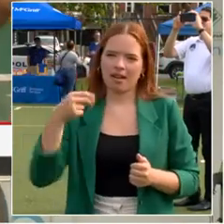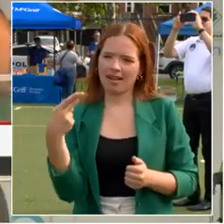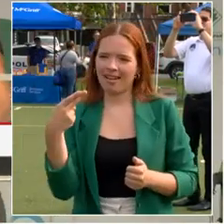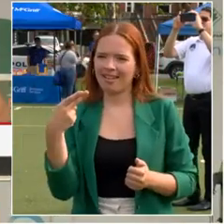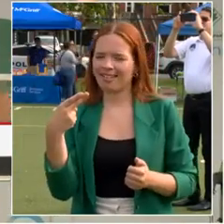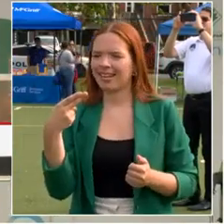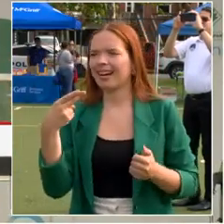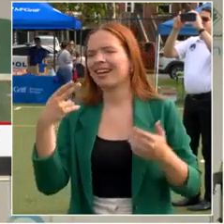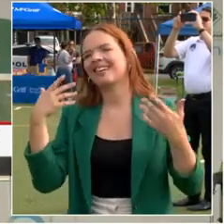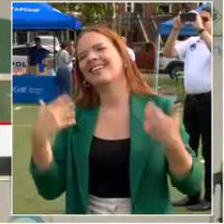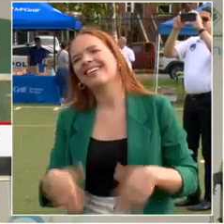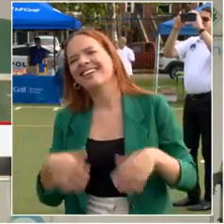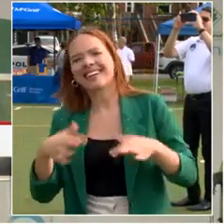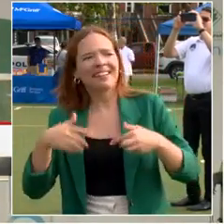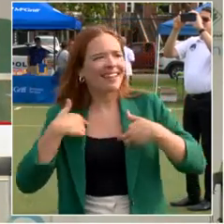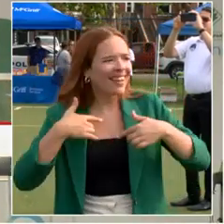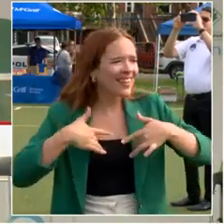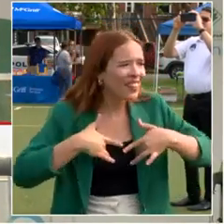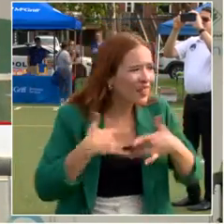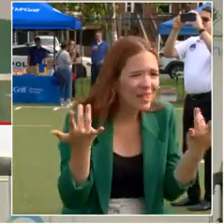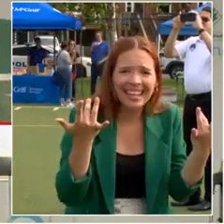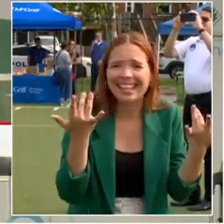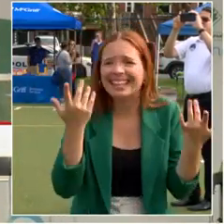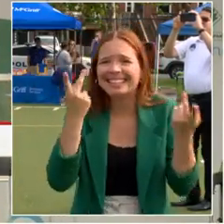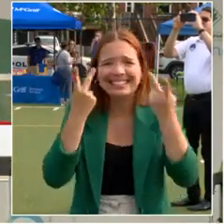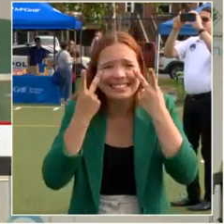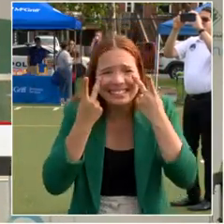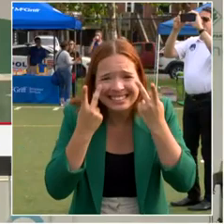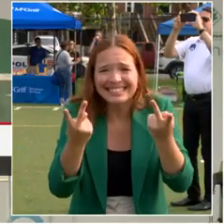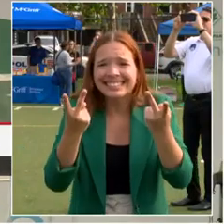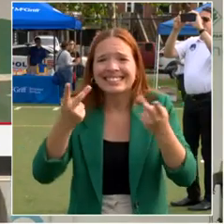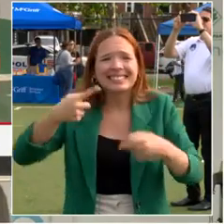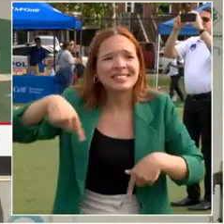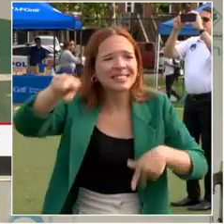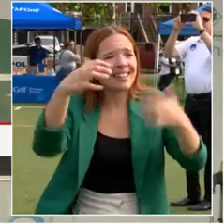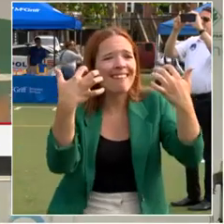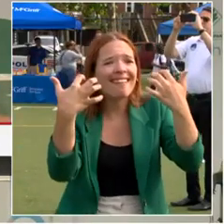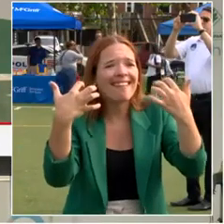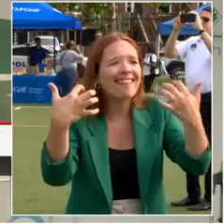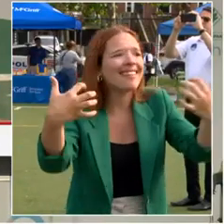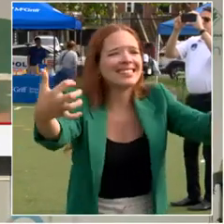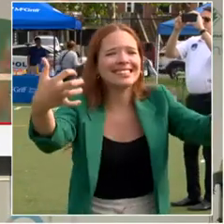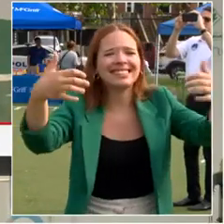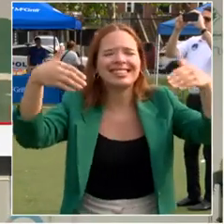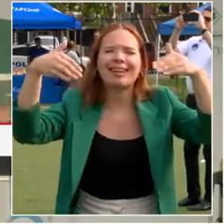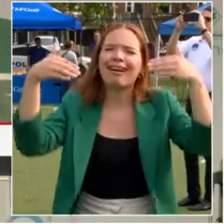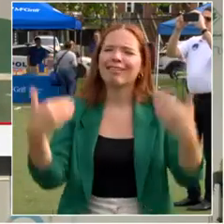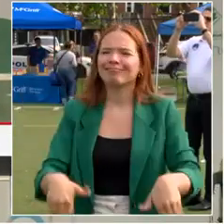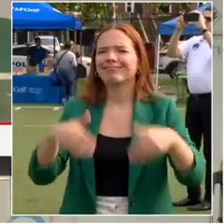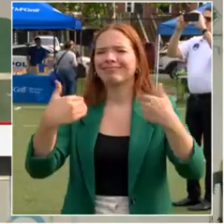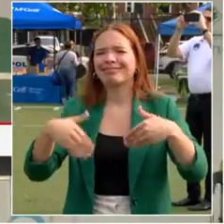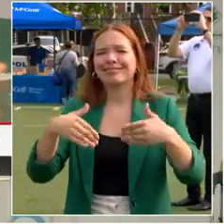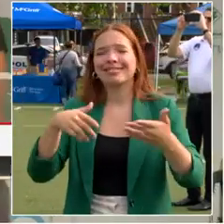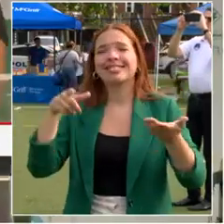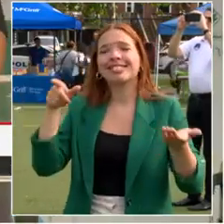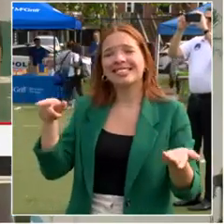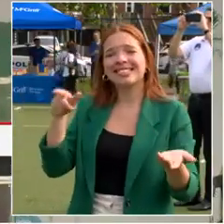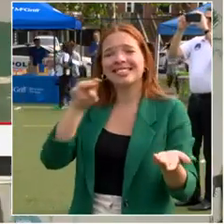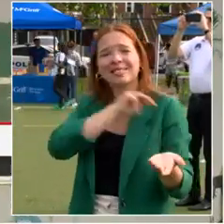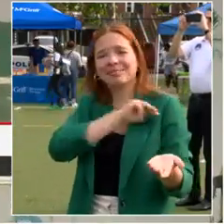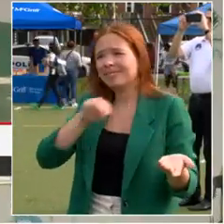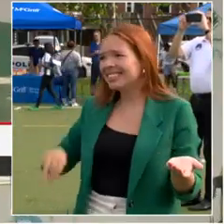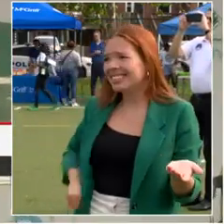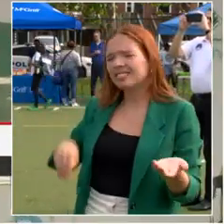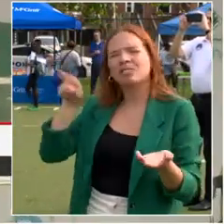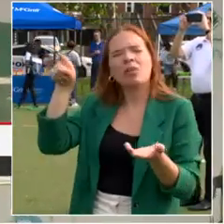see all of you. One of the things that the mayor says all the time to us is that public safety is a community-wide effort and that we